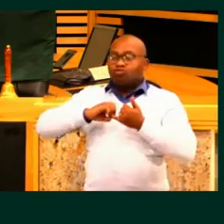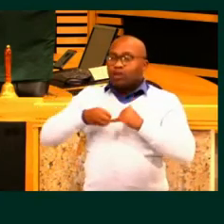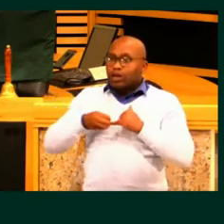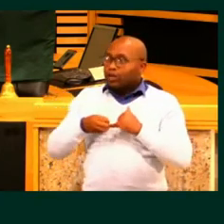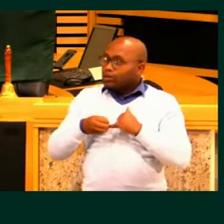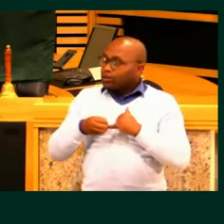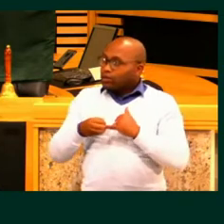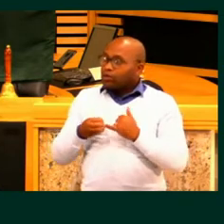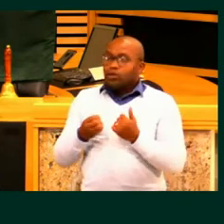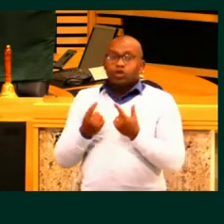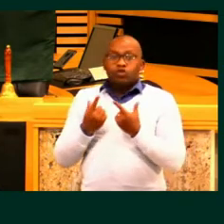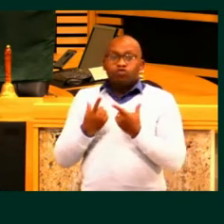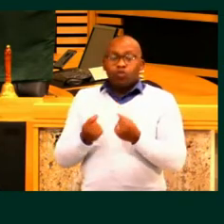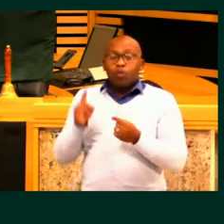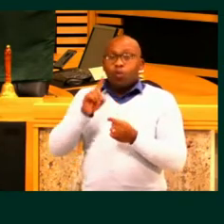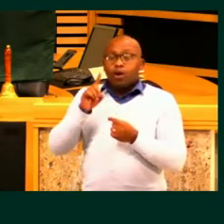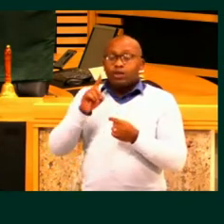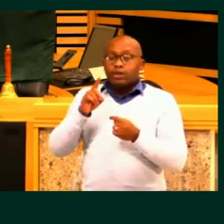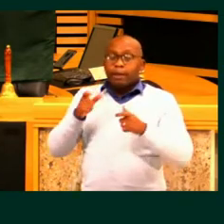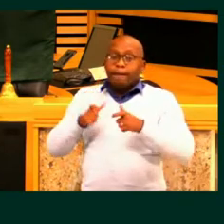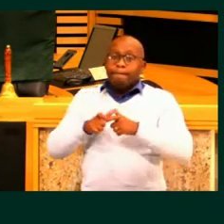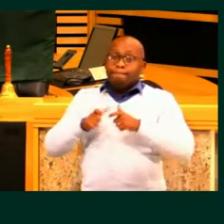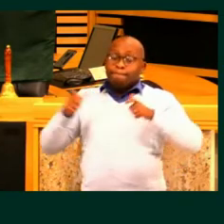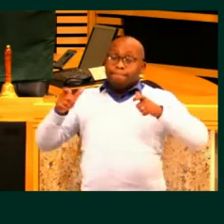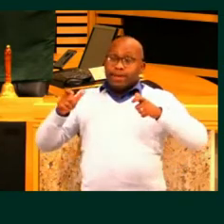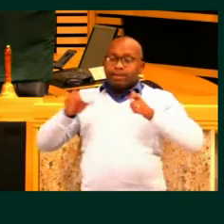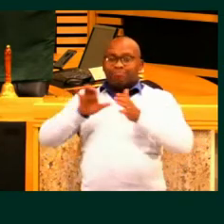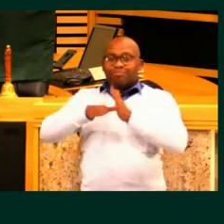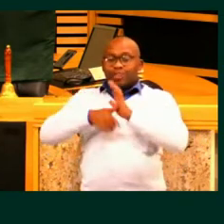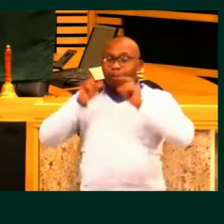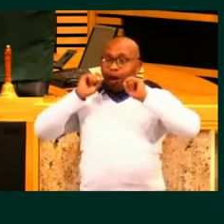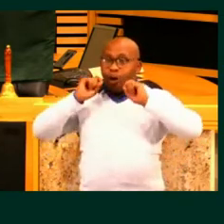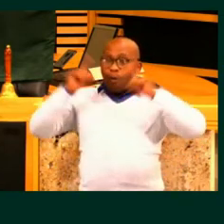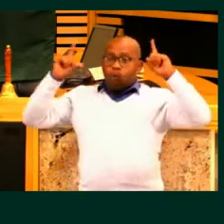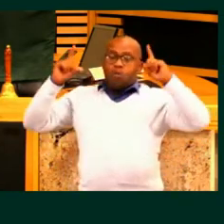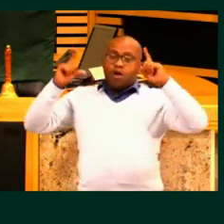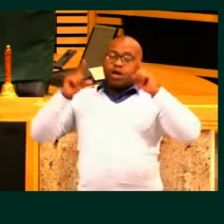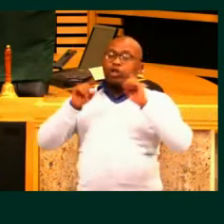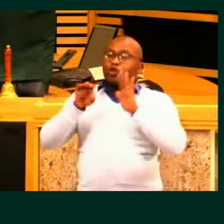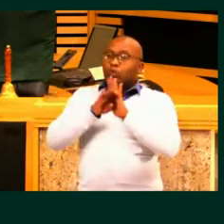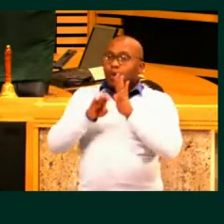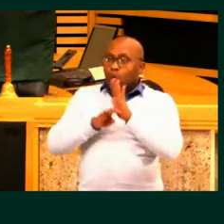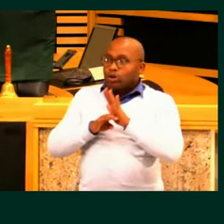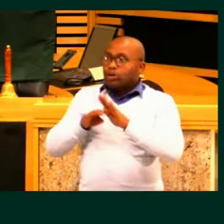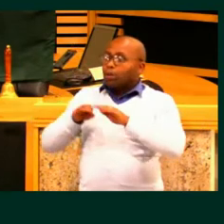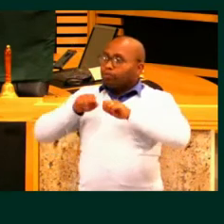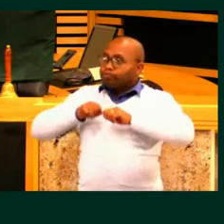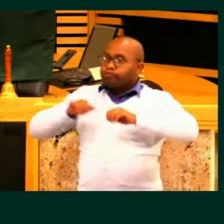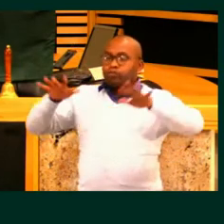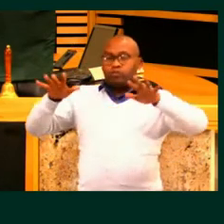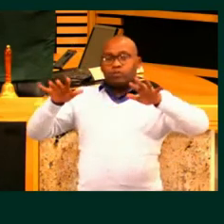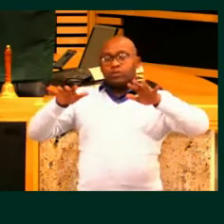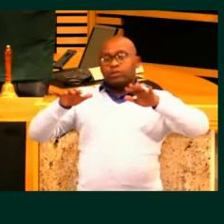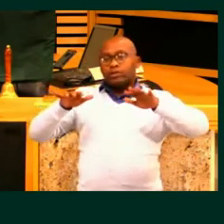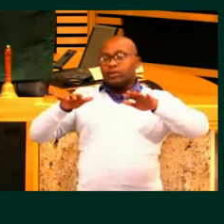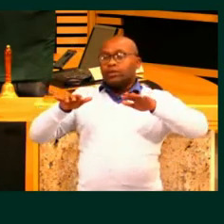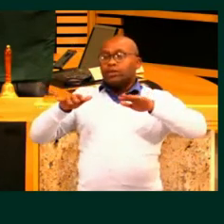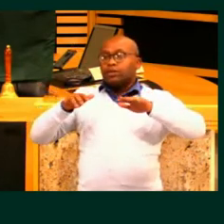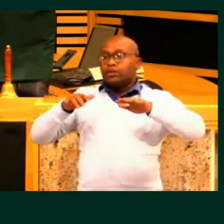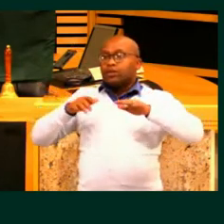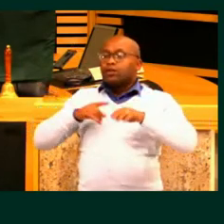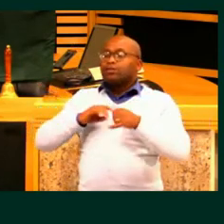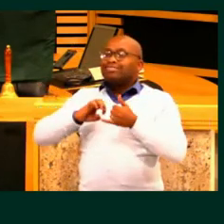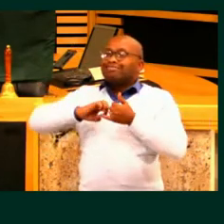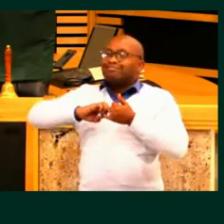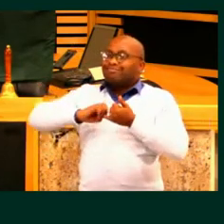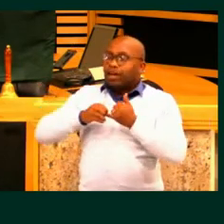an extensive disability awareness campaigns focusing on aspects of associated aspect associated with employment